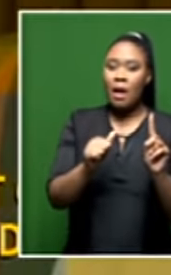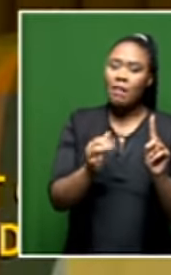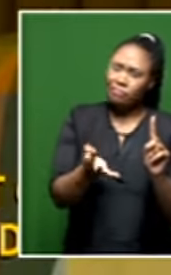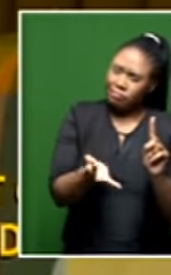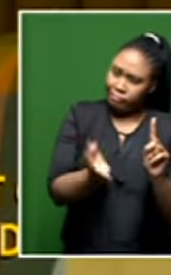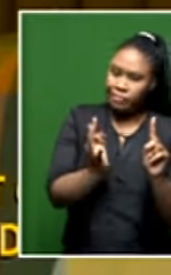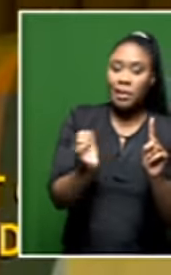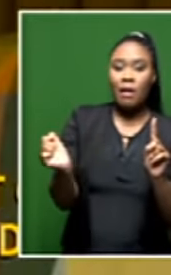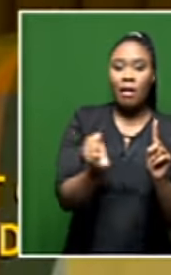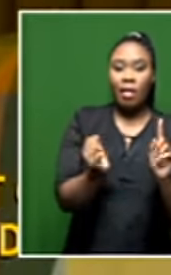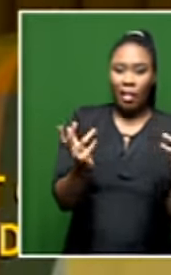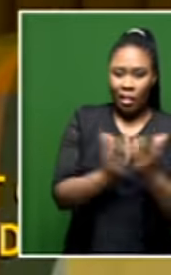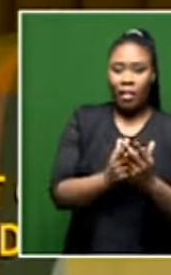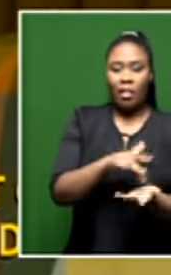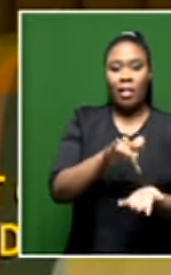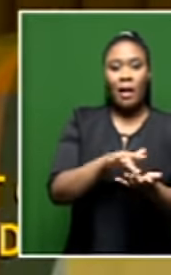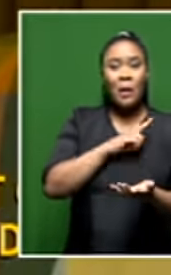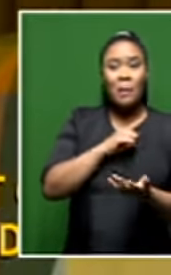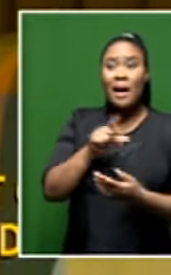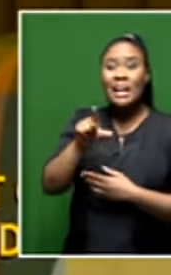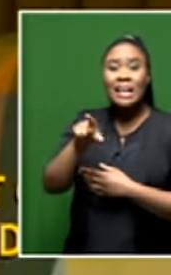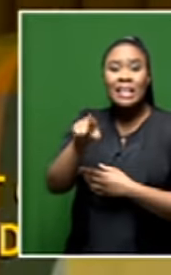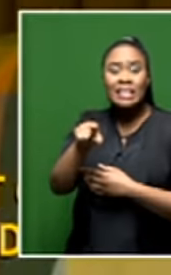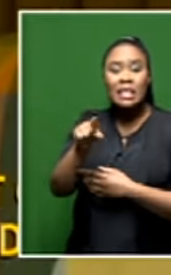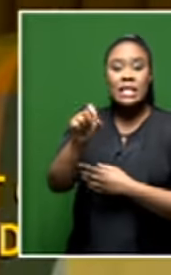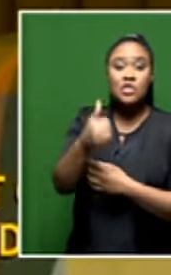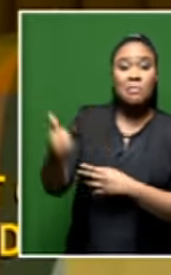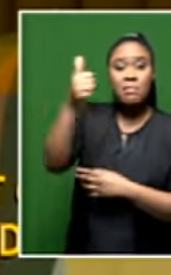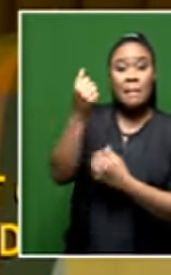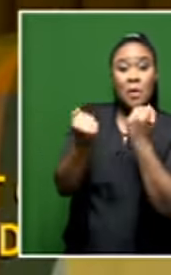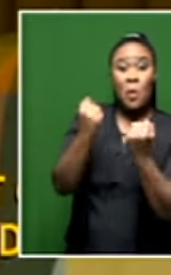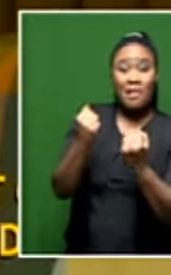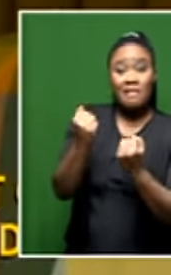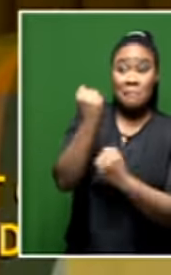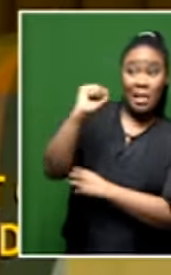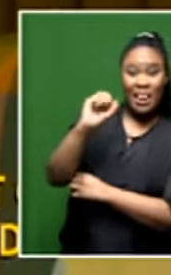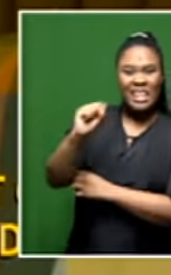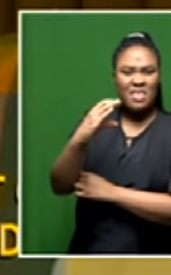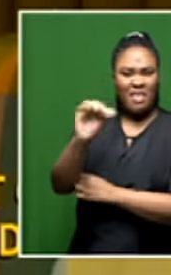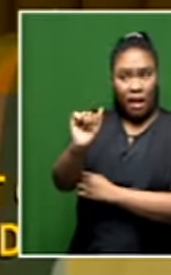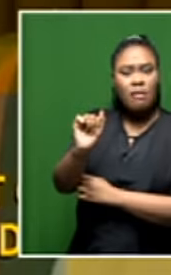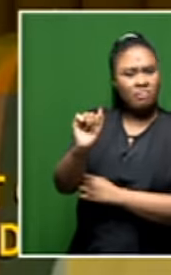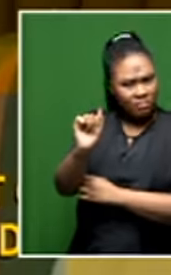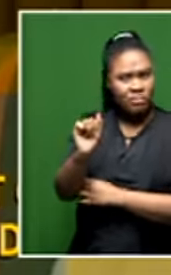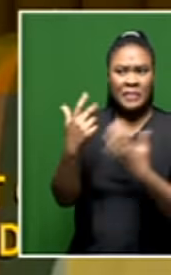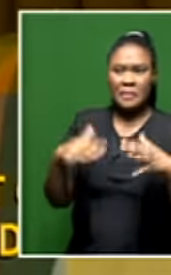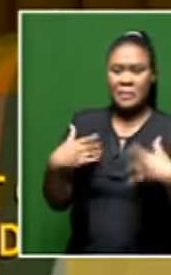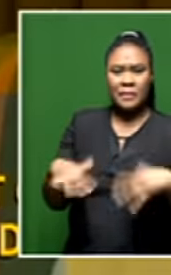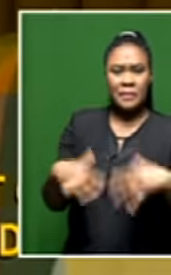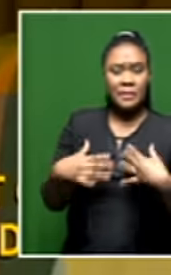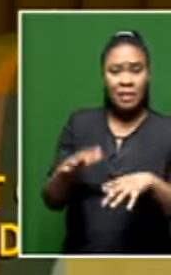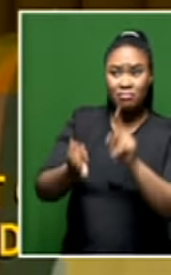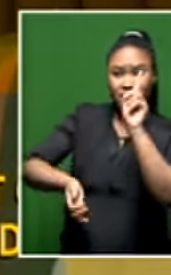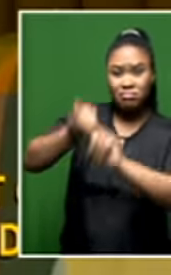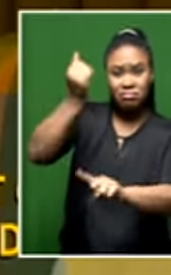the Supreme Court of Appeal excellently. That court performs at such a high level that it exceeded its target last year, we